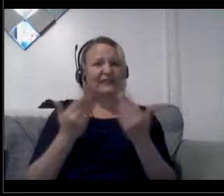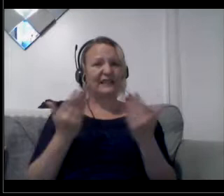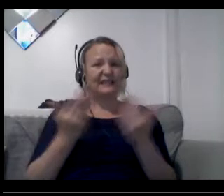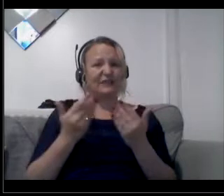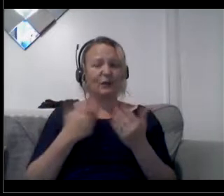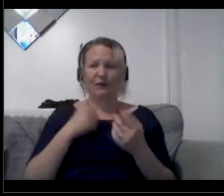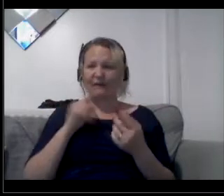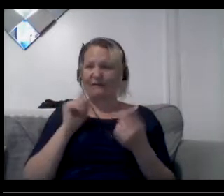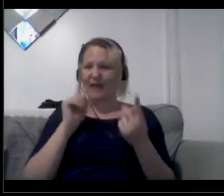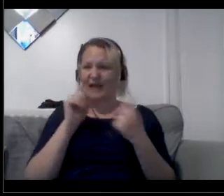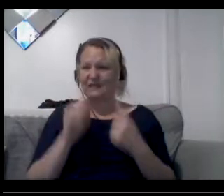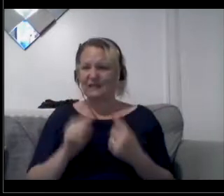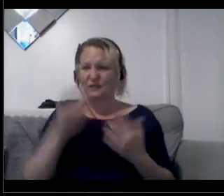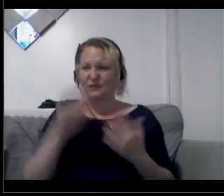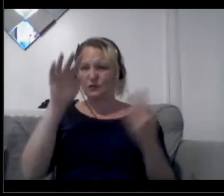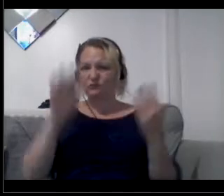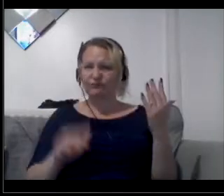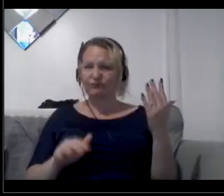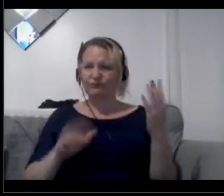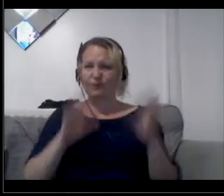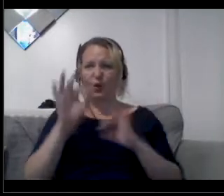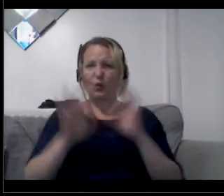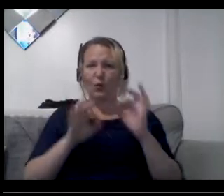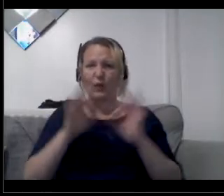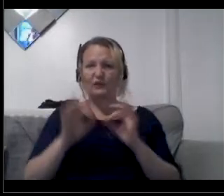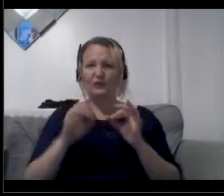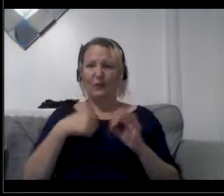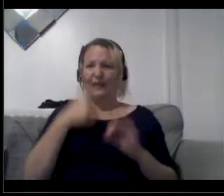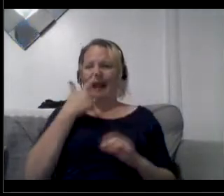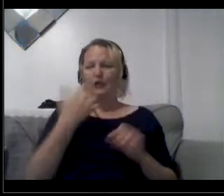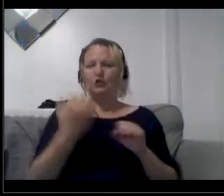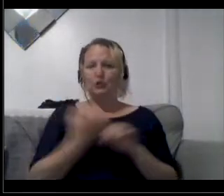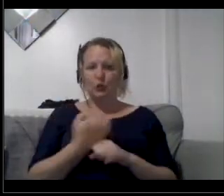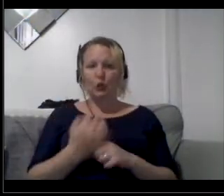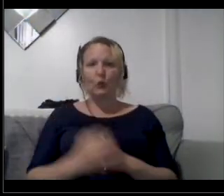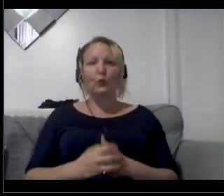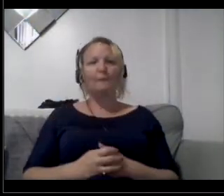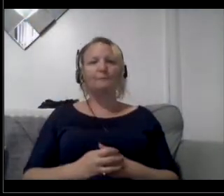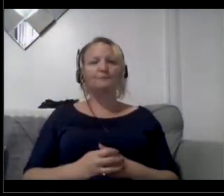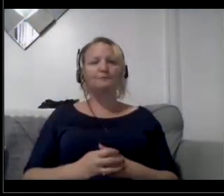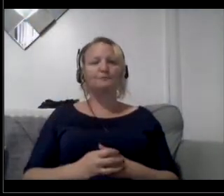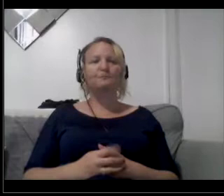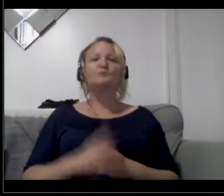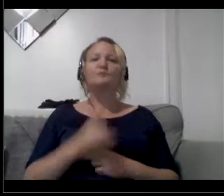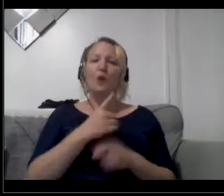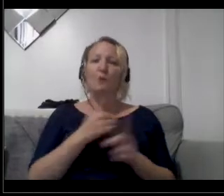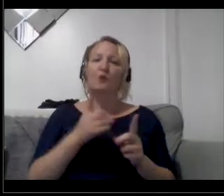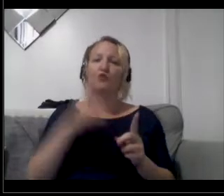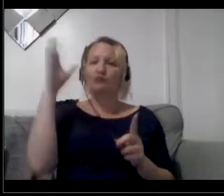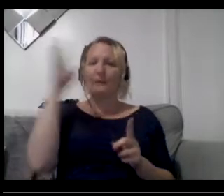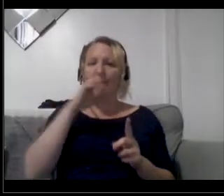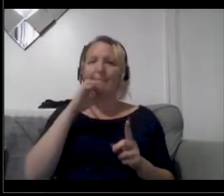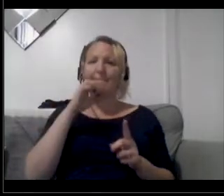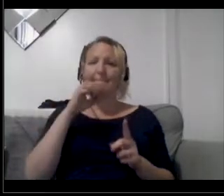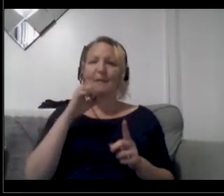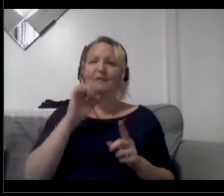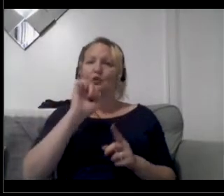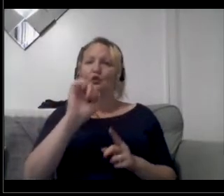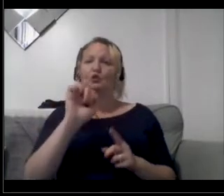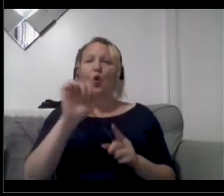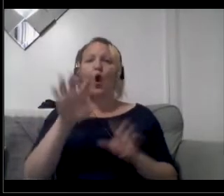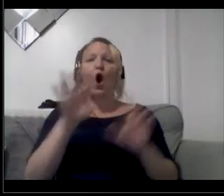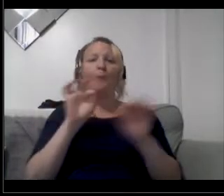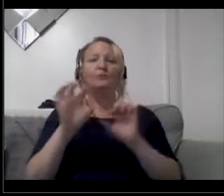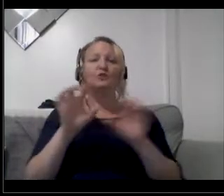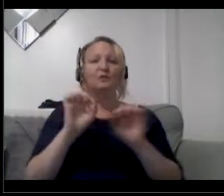the questions that have come in, all the ones that we can do. So do remember that this is your opportunity to give us your